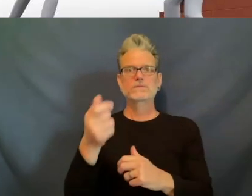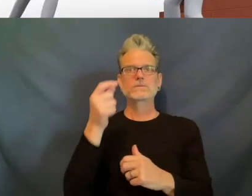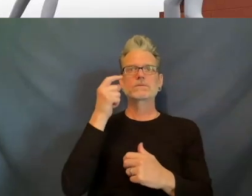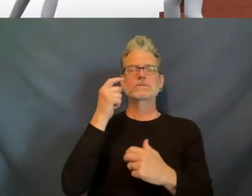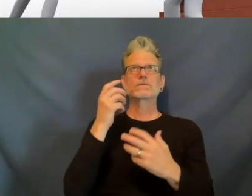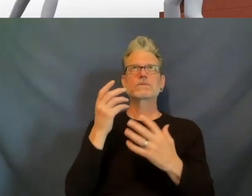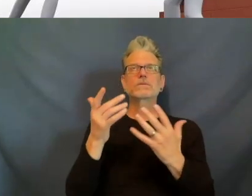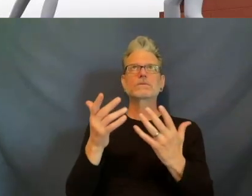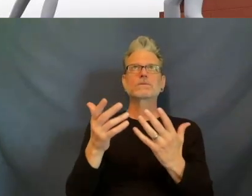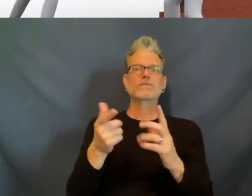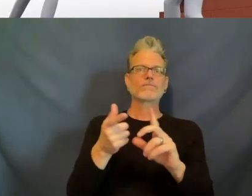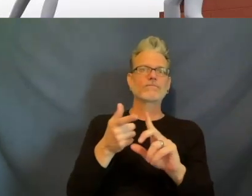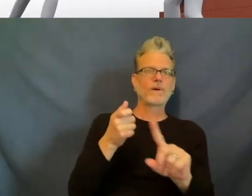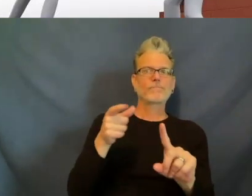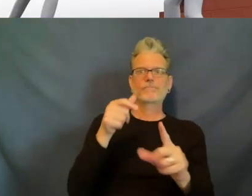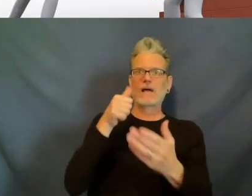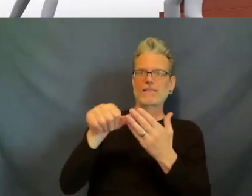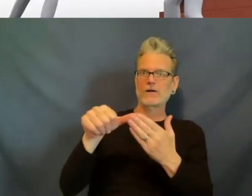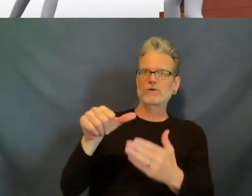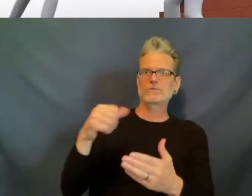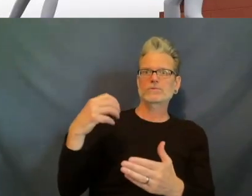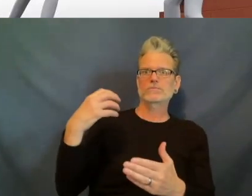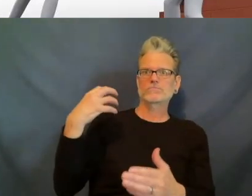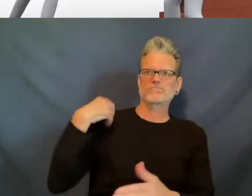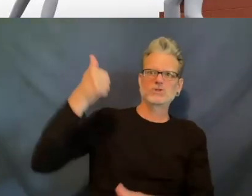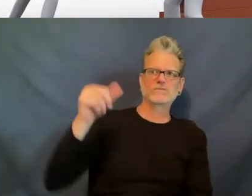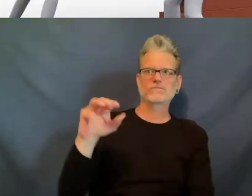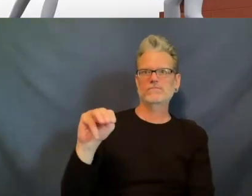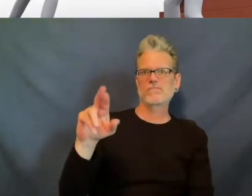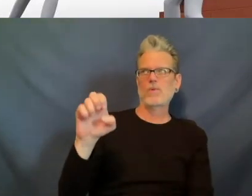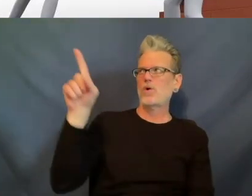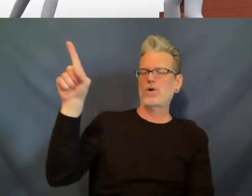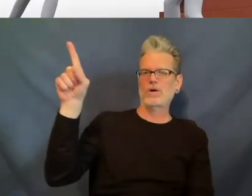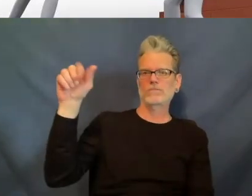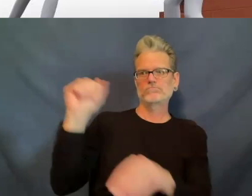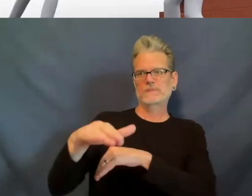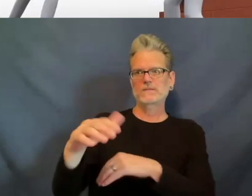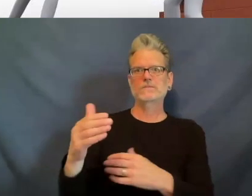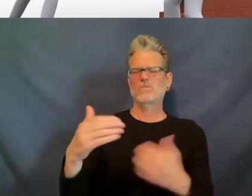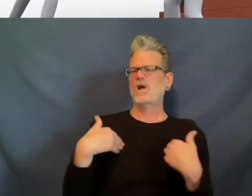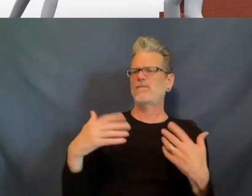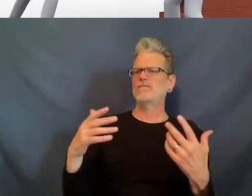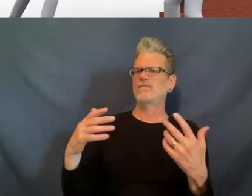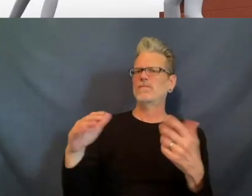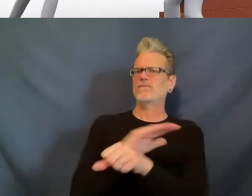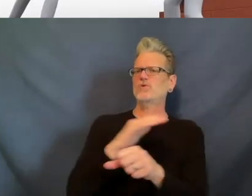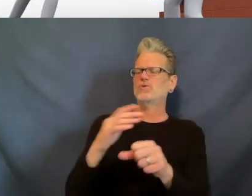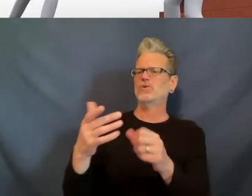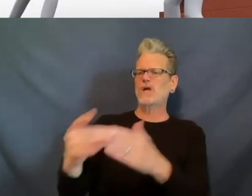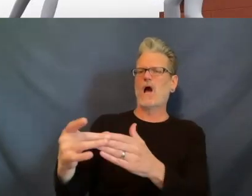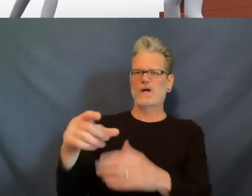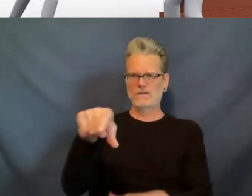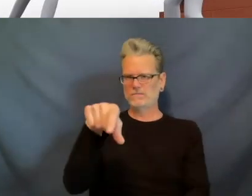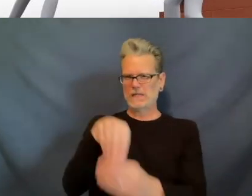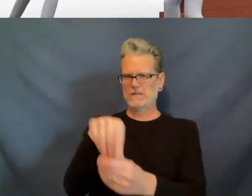through the letter that Chief Moore has issued, and I think we have the full guidance that'll be dropped in the chat here as